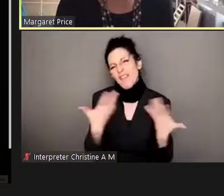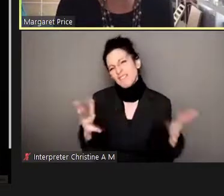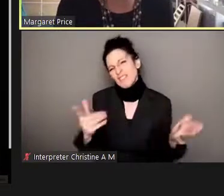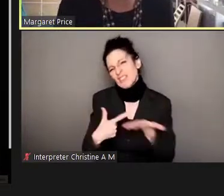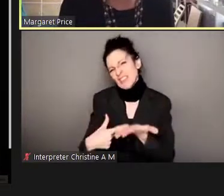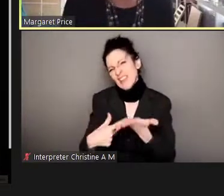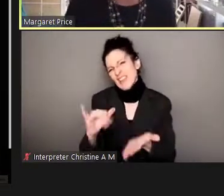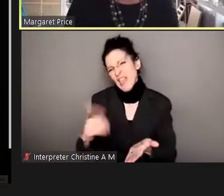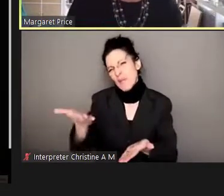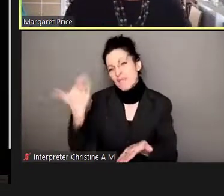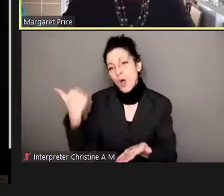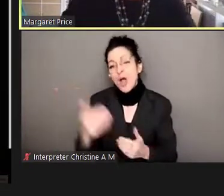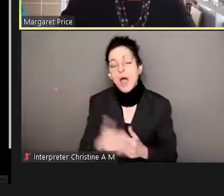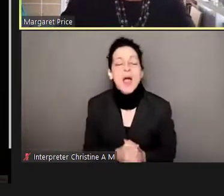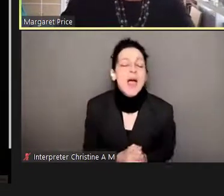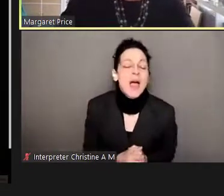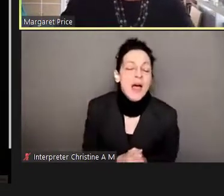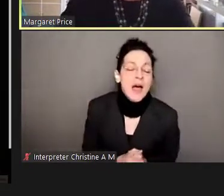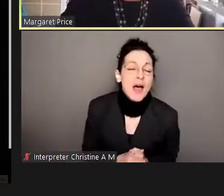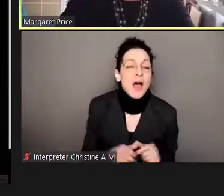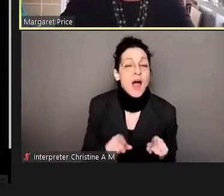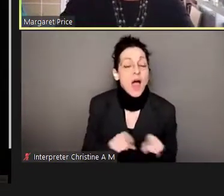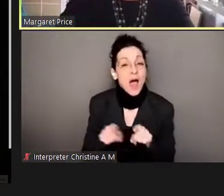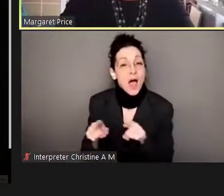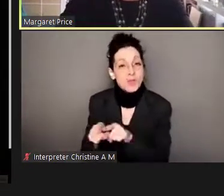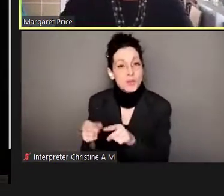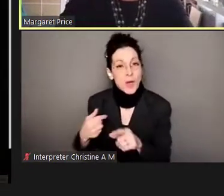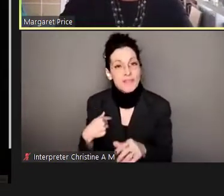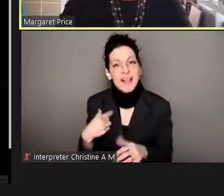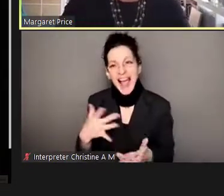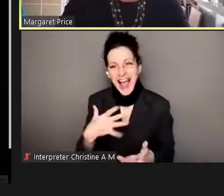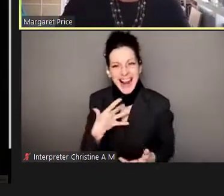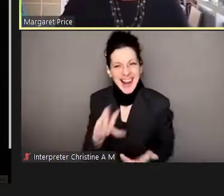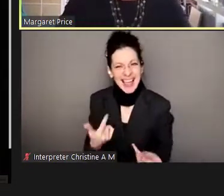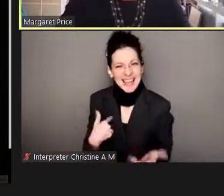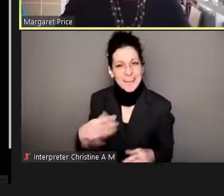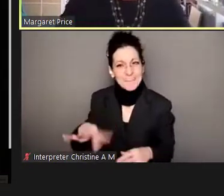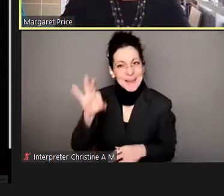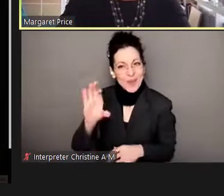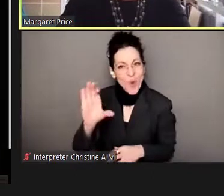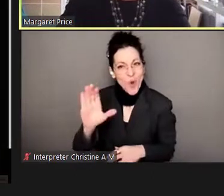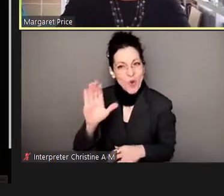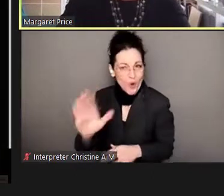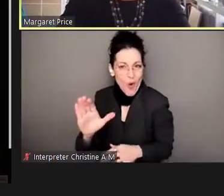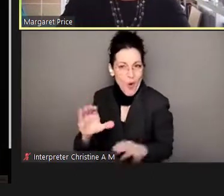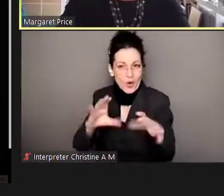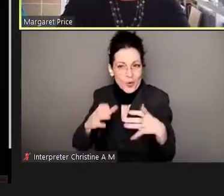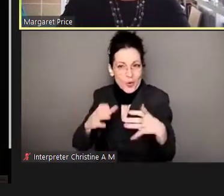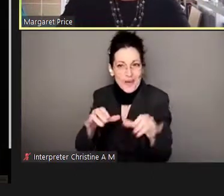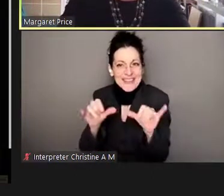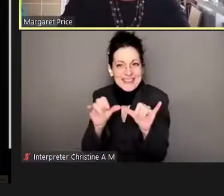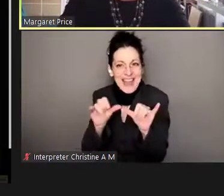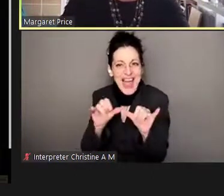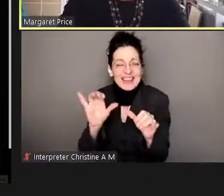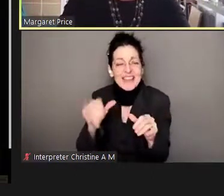taught to me by Allison Pitt. She actually